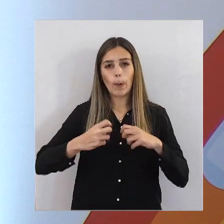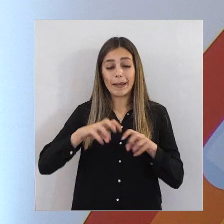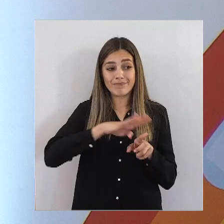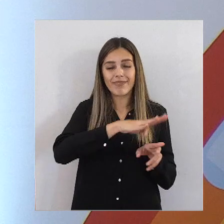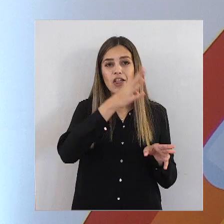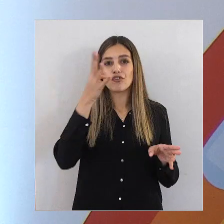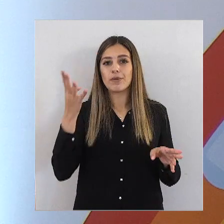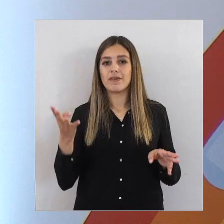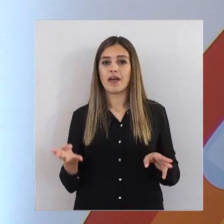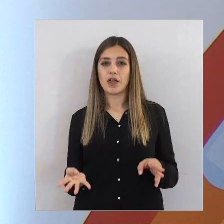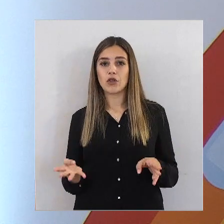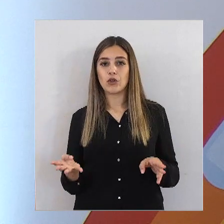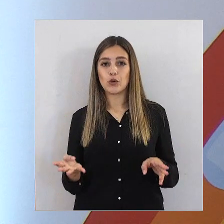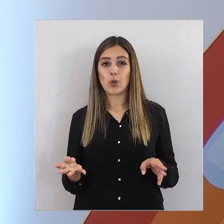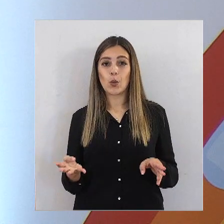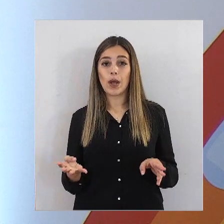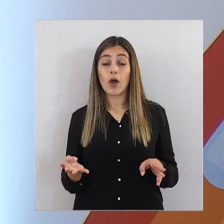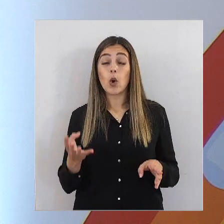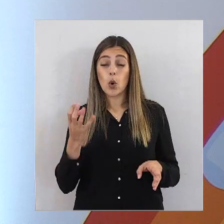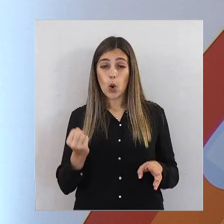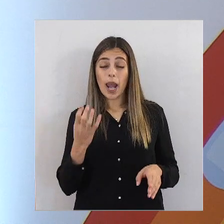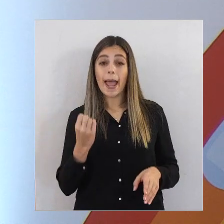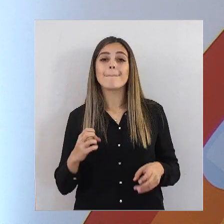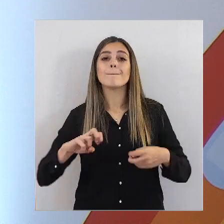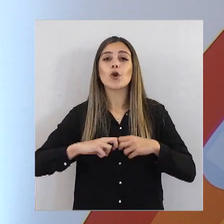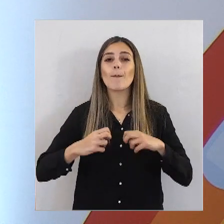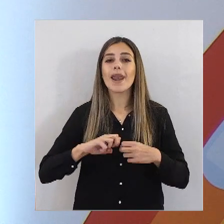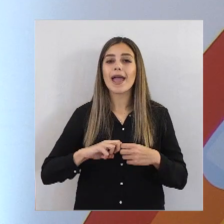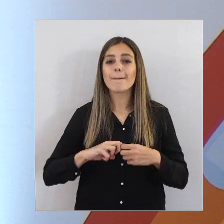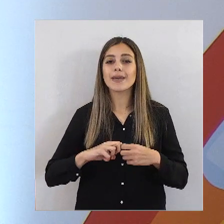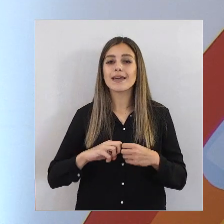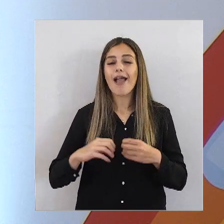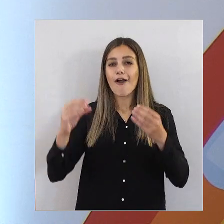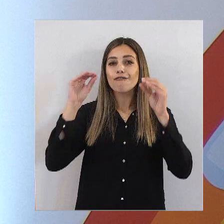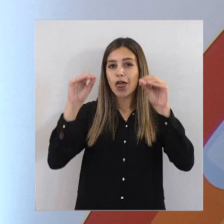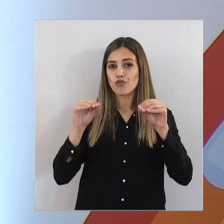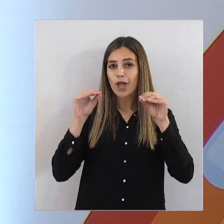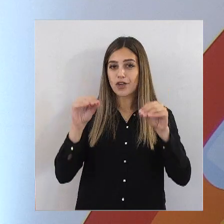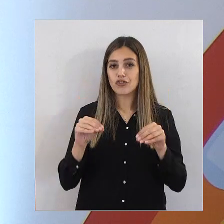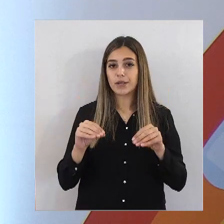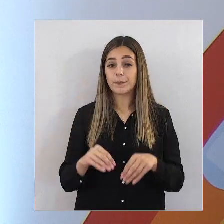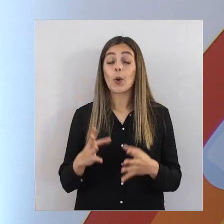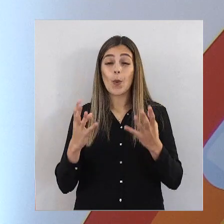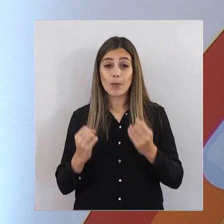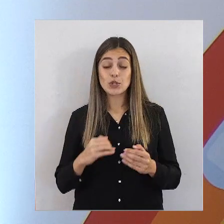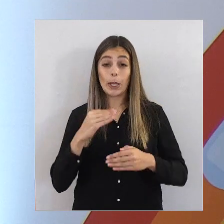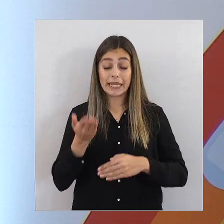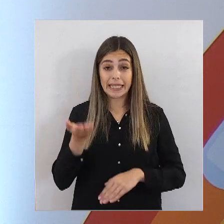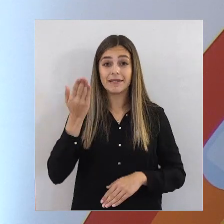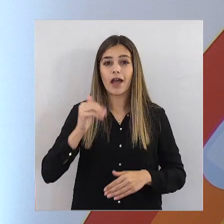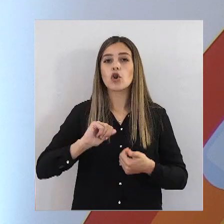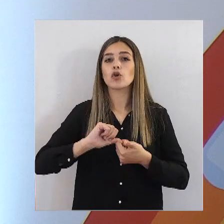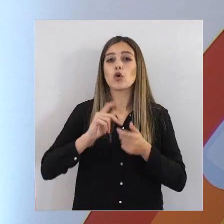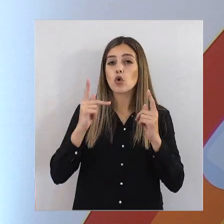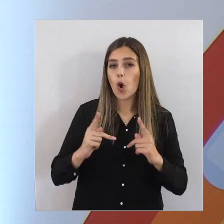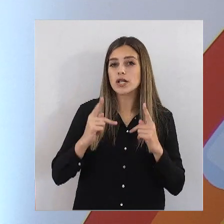in pre-graduate education. I believe it is also time for pre-grad training courses across all healthcare professions to